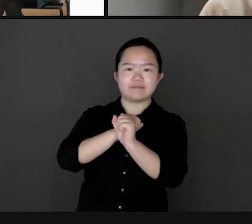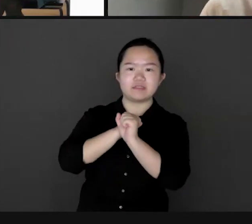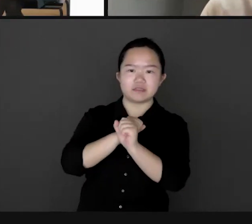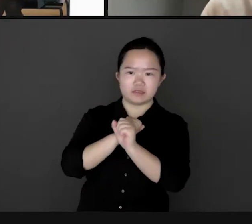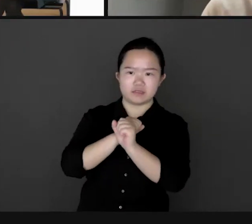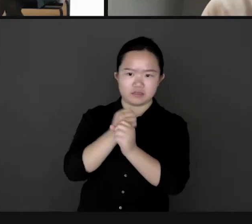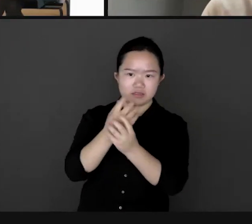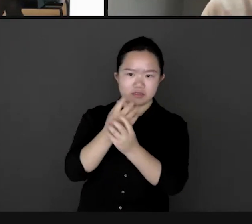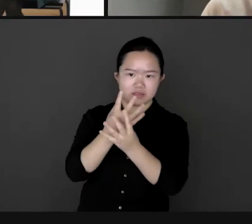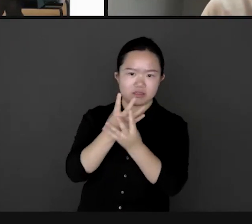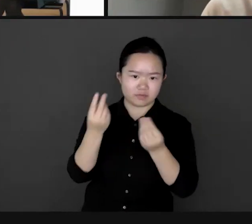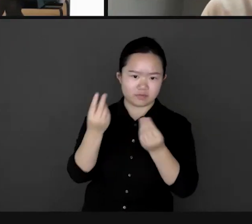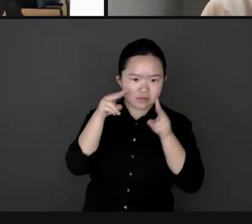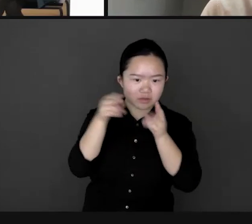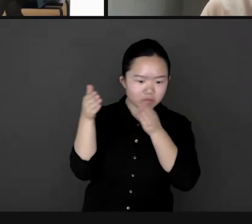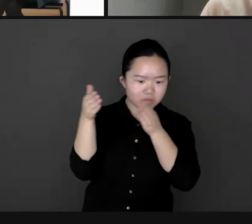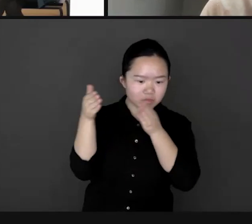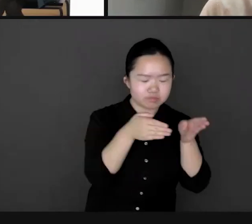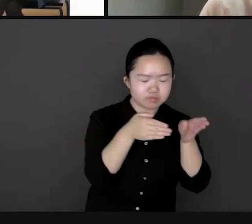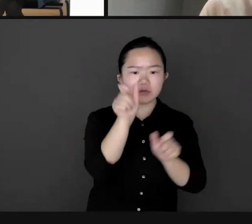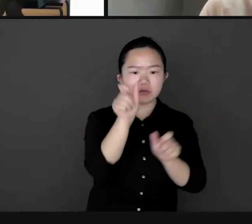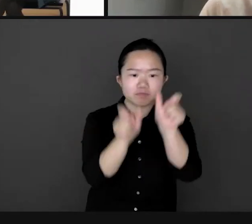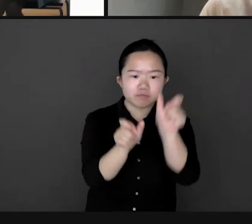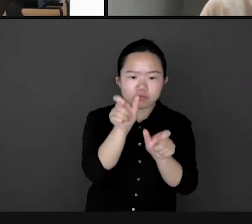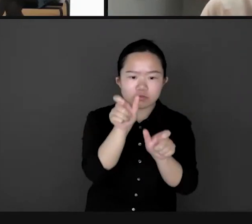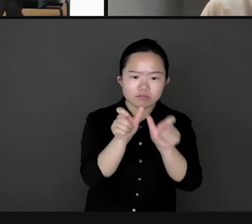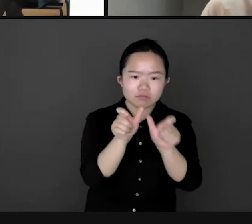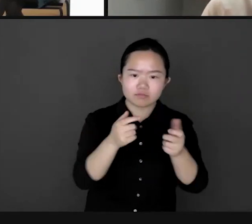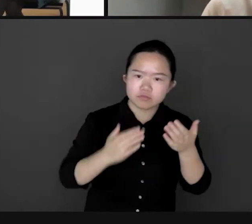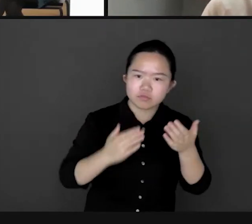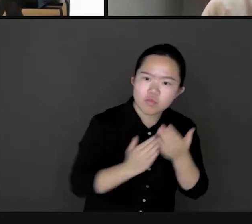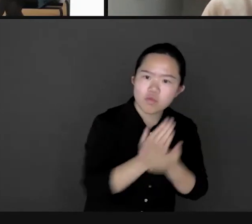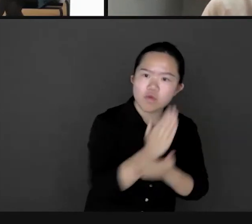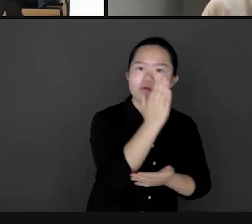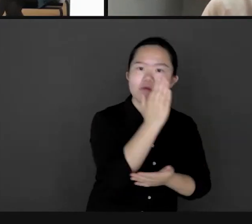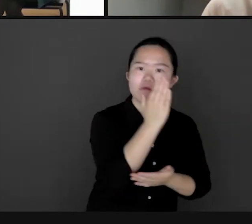on, human rights and social policy, employment, etc.